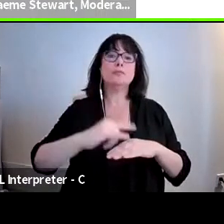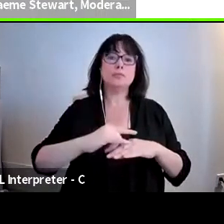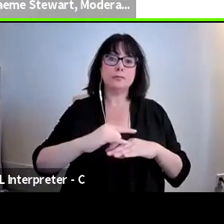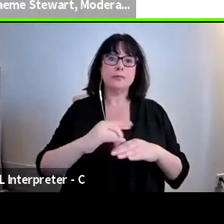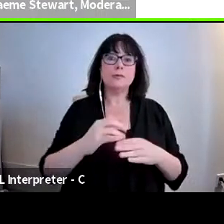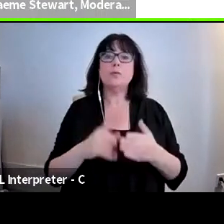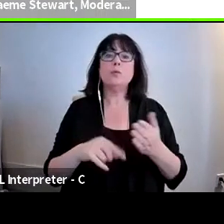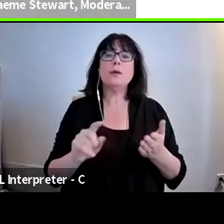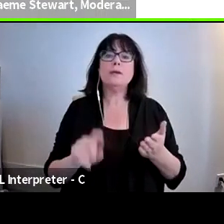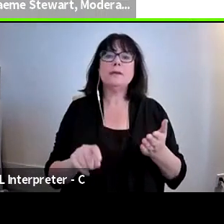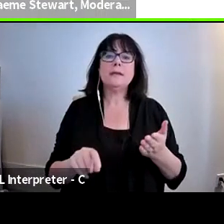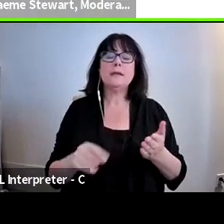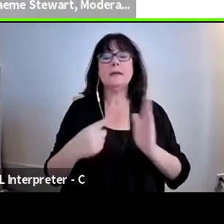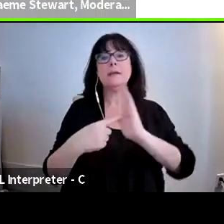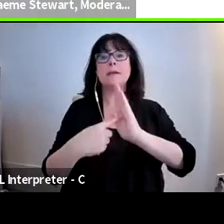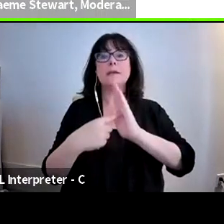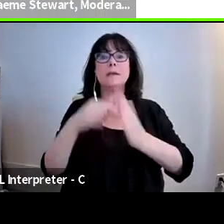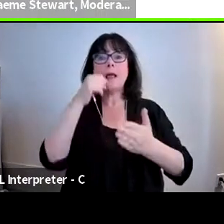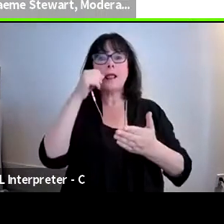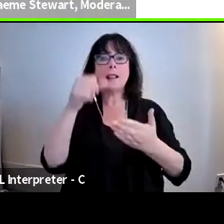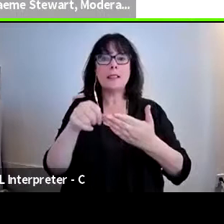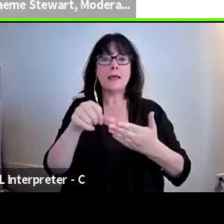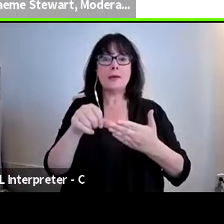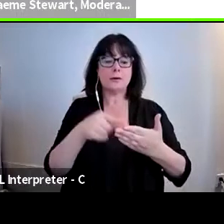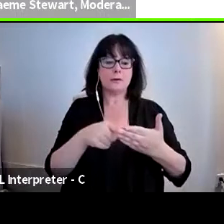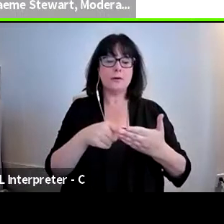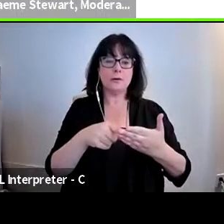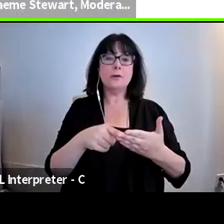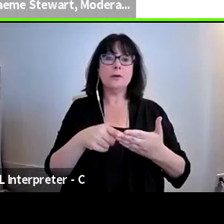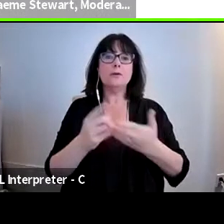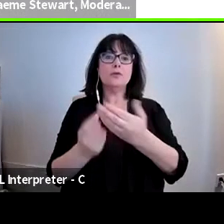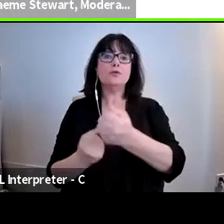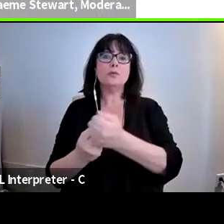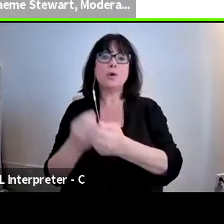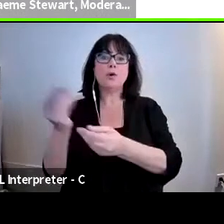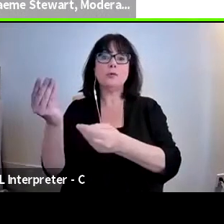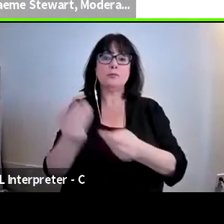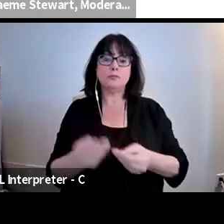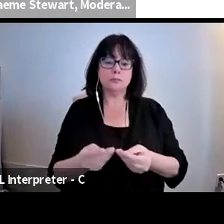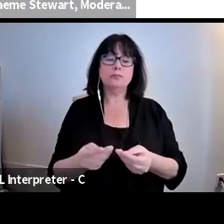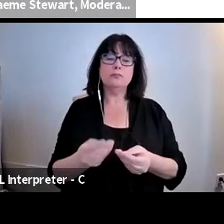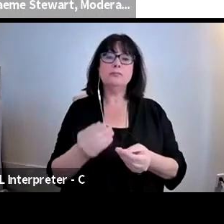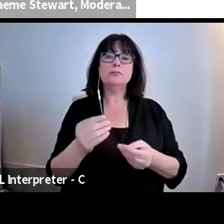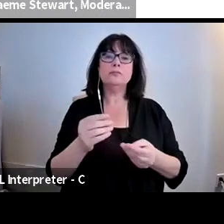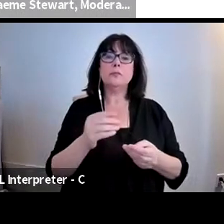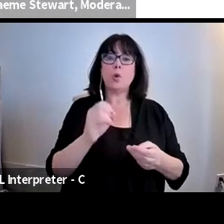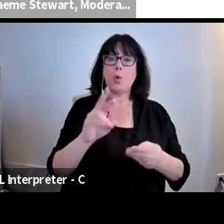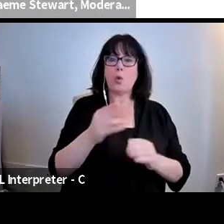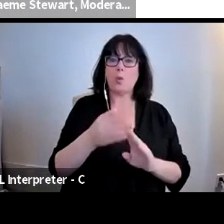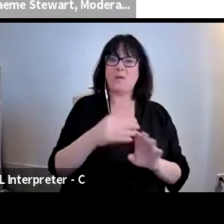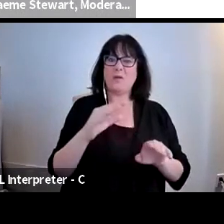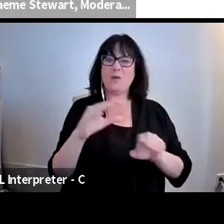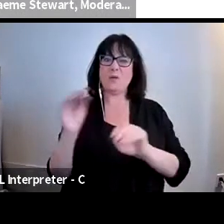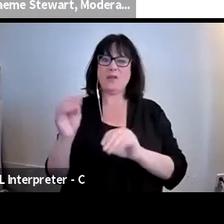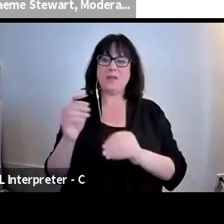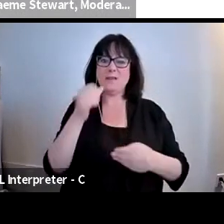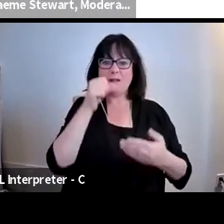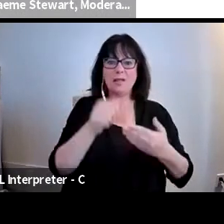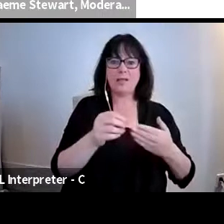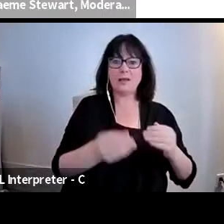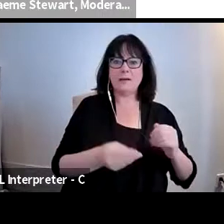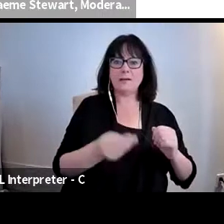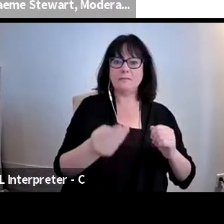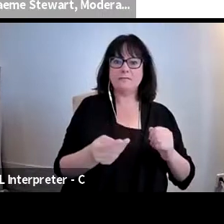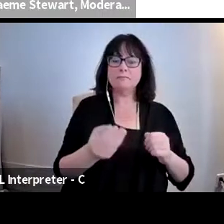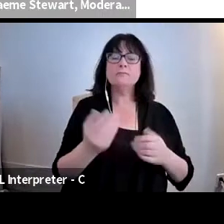entry letters, and then what can they expect when they actually arrive on campus? Lucy, I'm wondering if I can get you to start with that